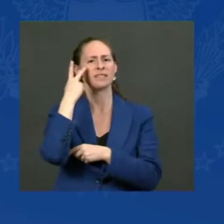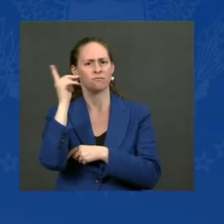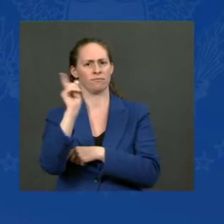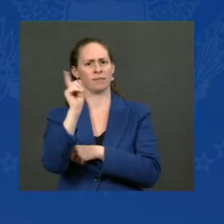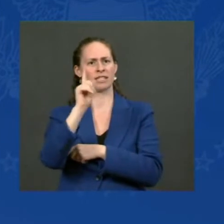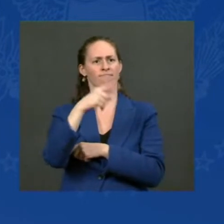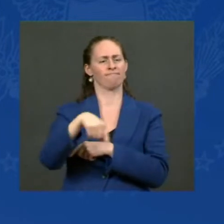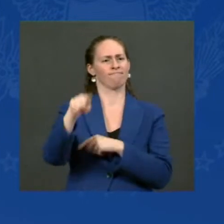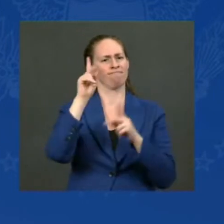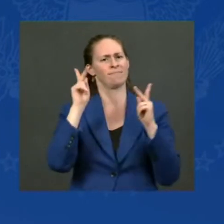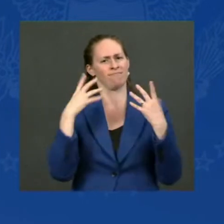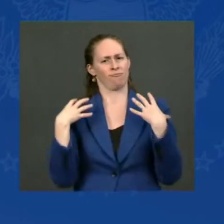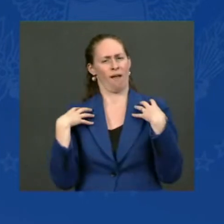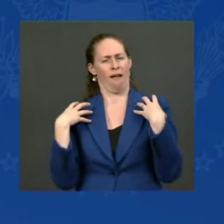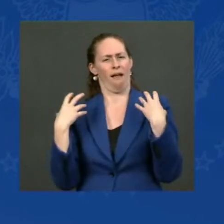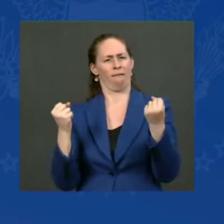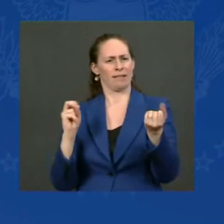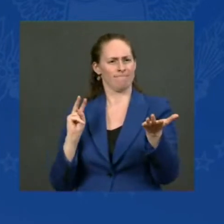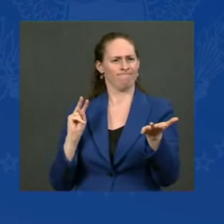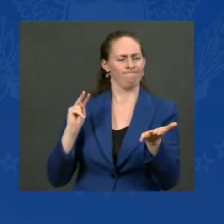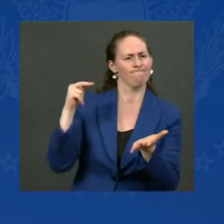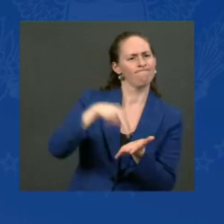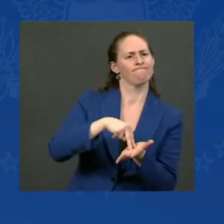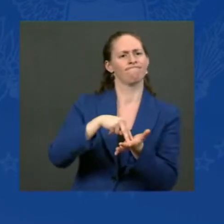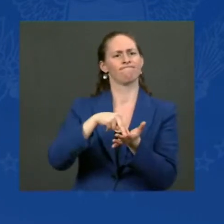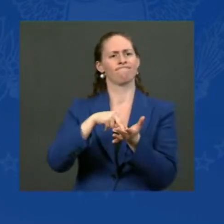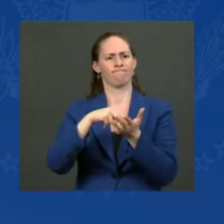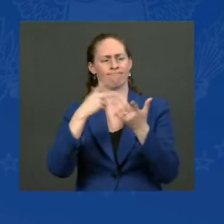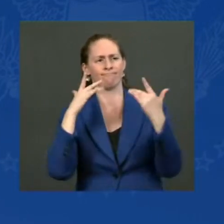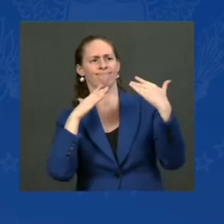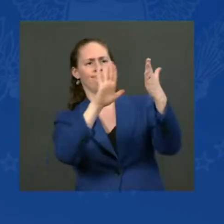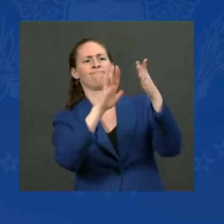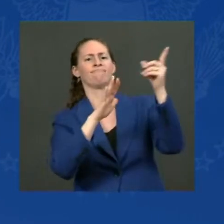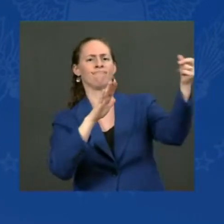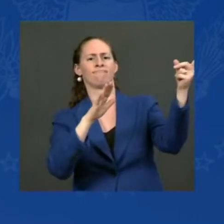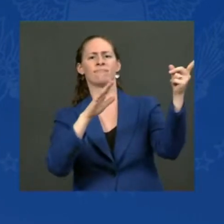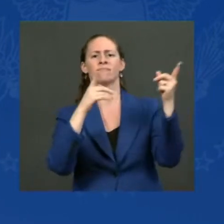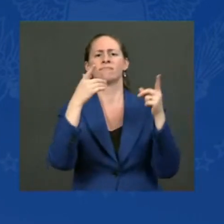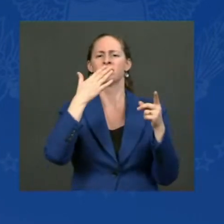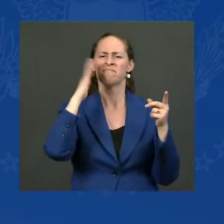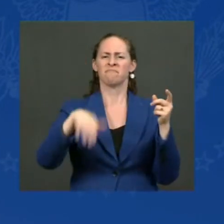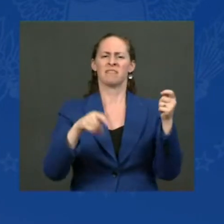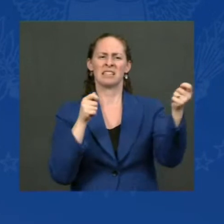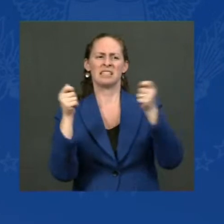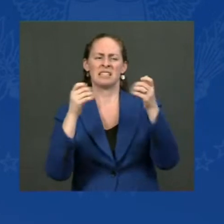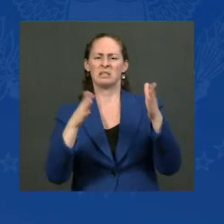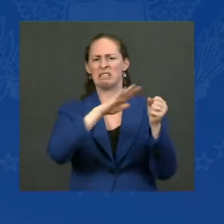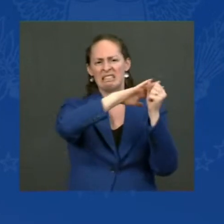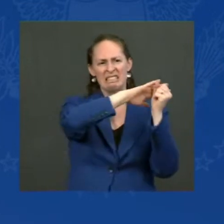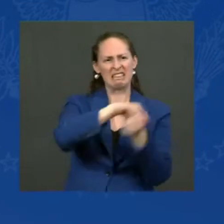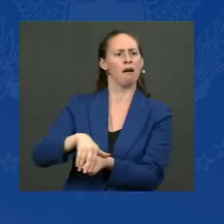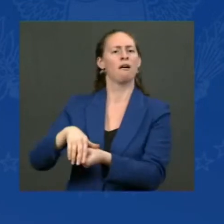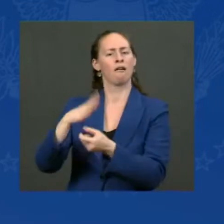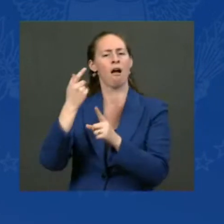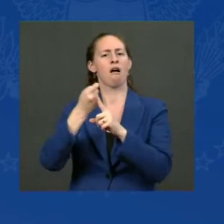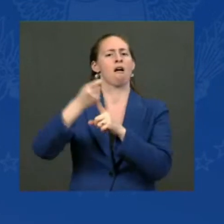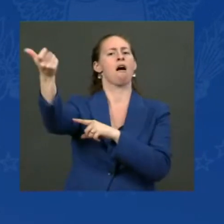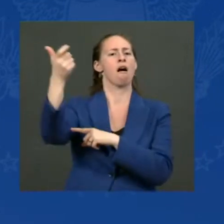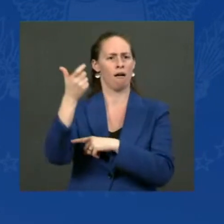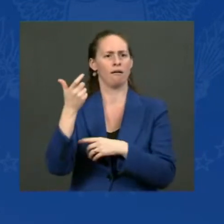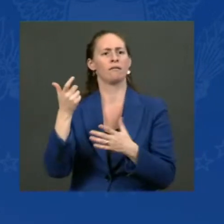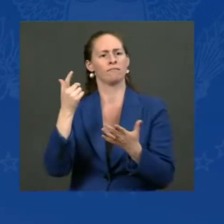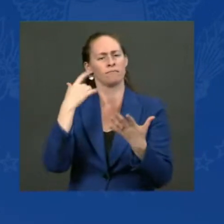withstood violence and oppression to push a genocidal dictator from power and who keep working every day to defend their democratic